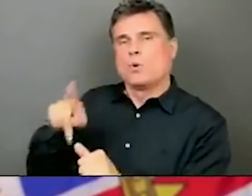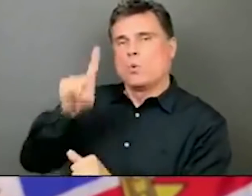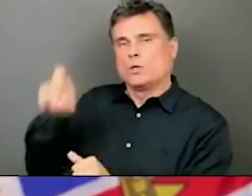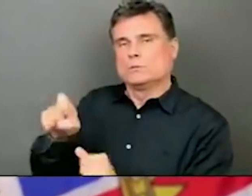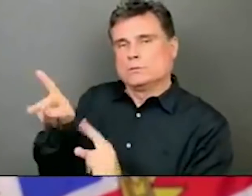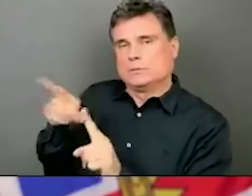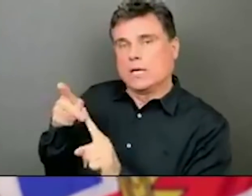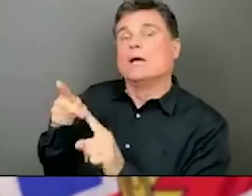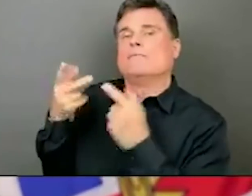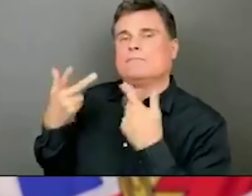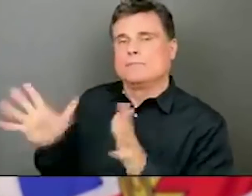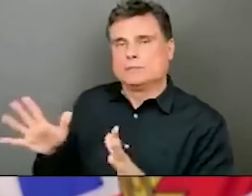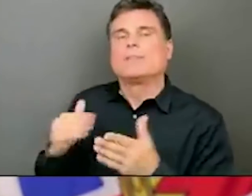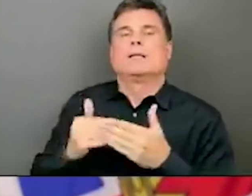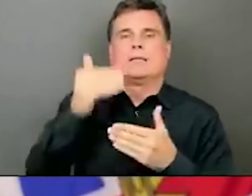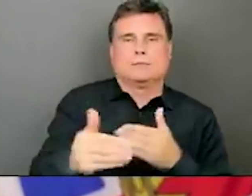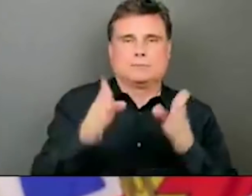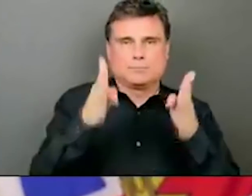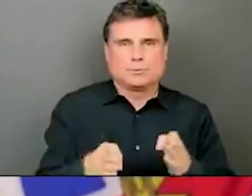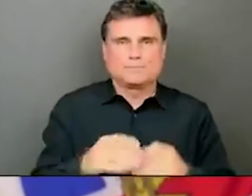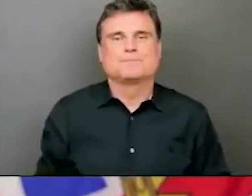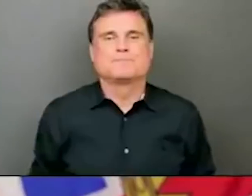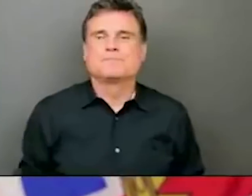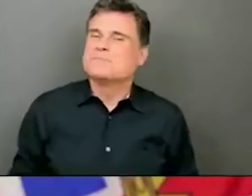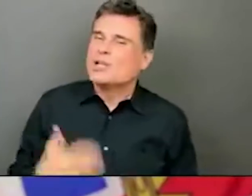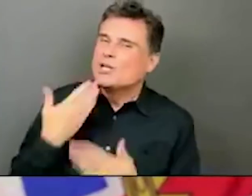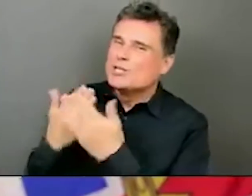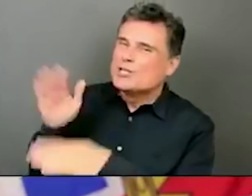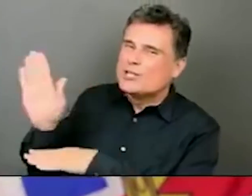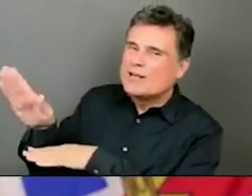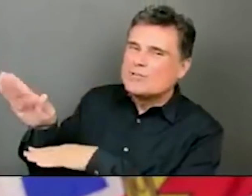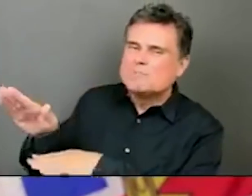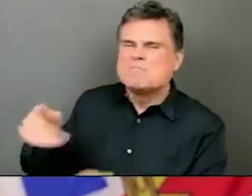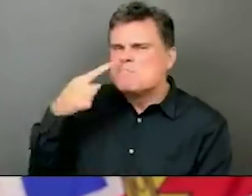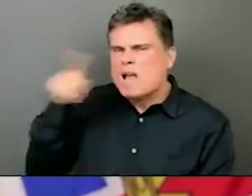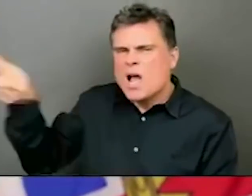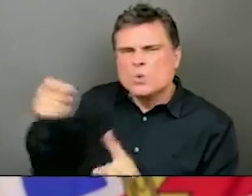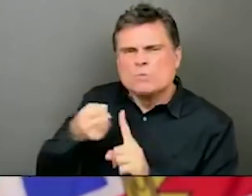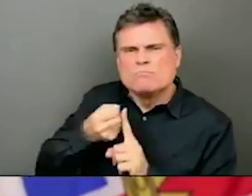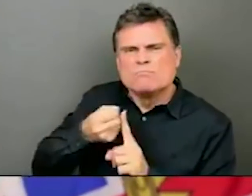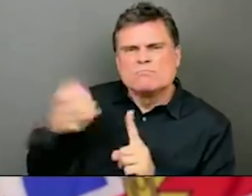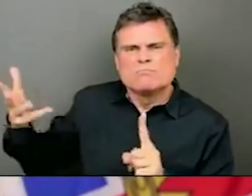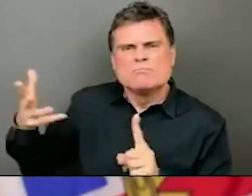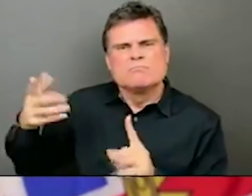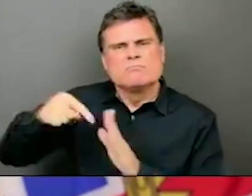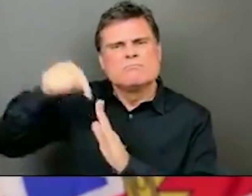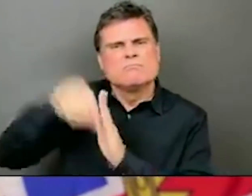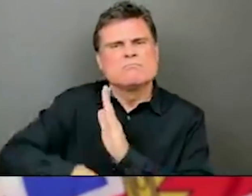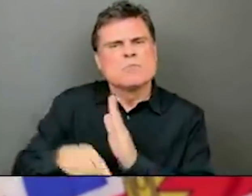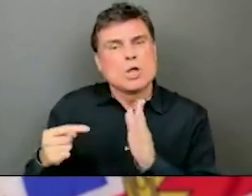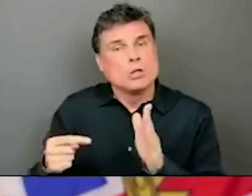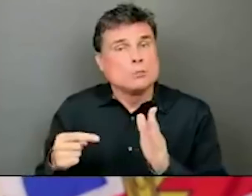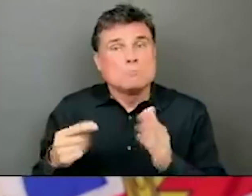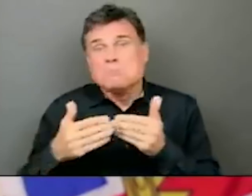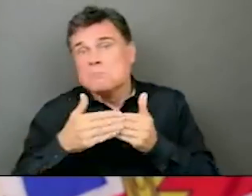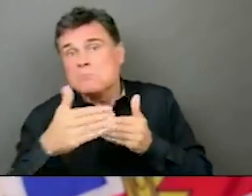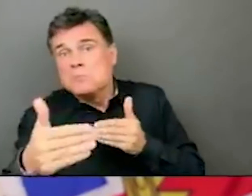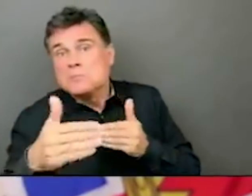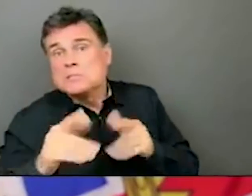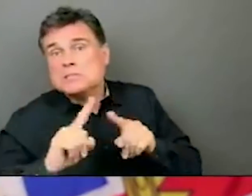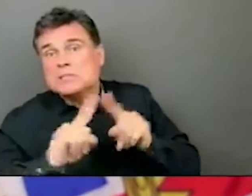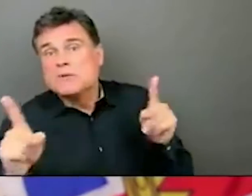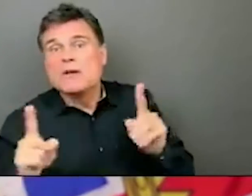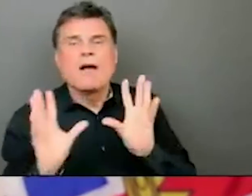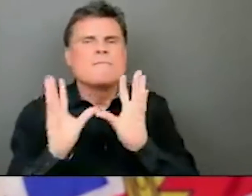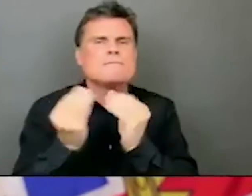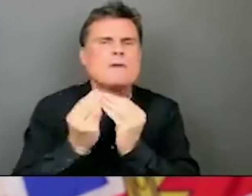Good afternoon. Thanks for taking my question. Just wondering if you could expound a little bit more on what you mean by, things could change